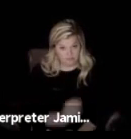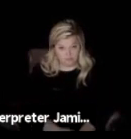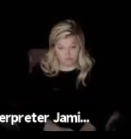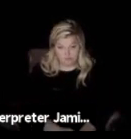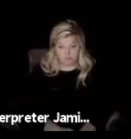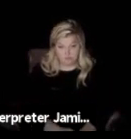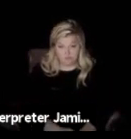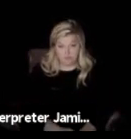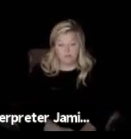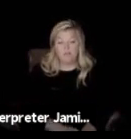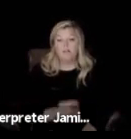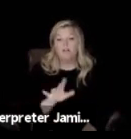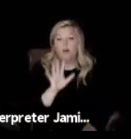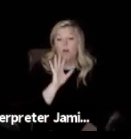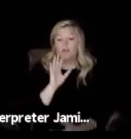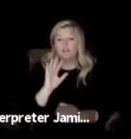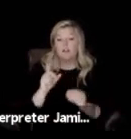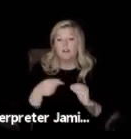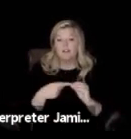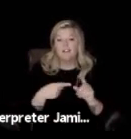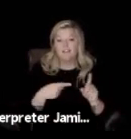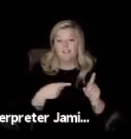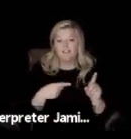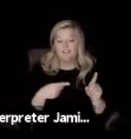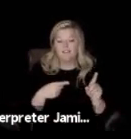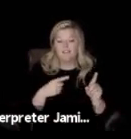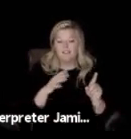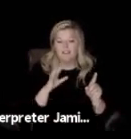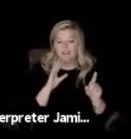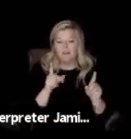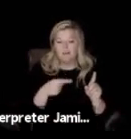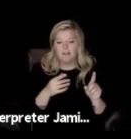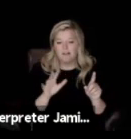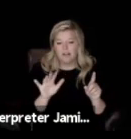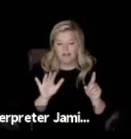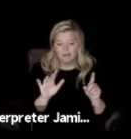And we're talking specifically about